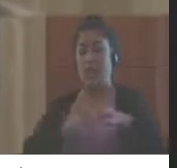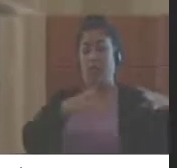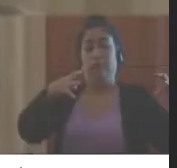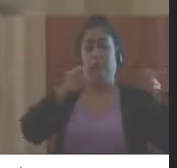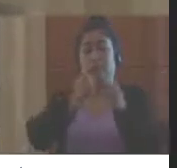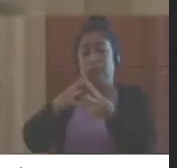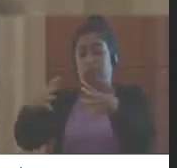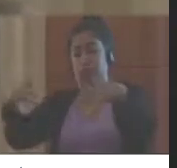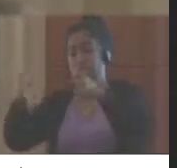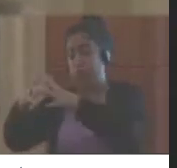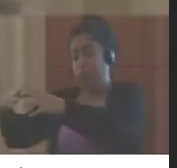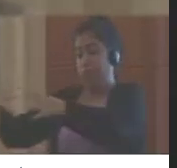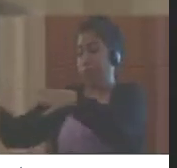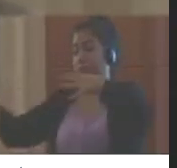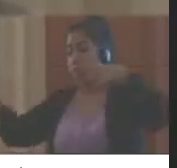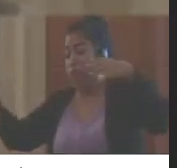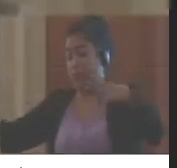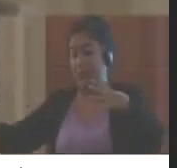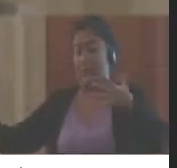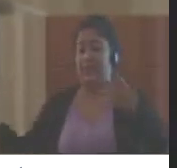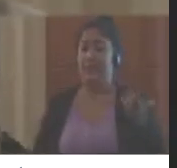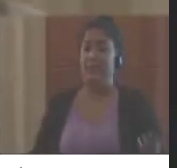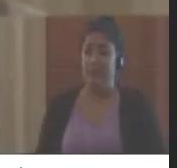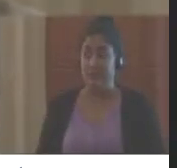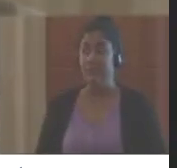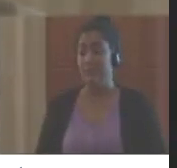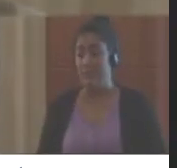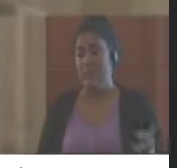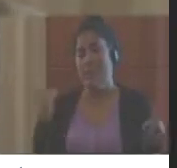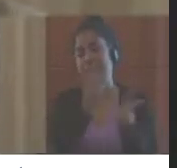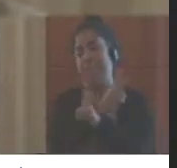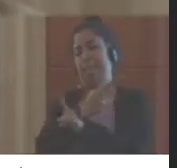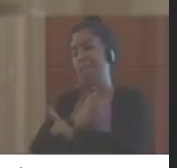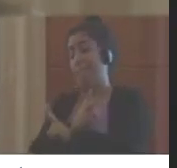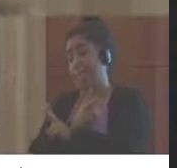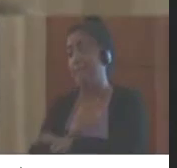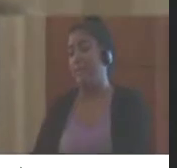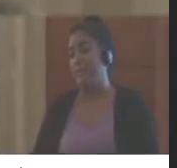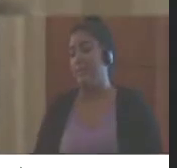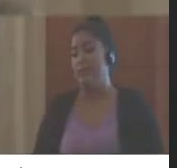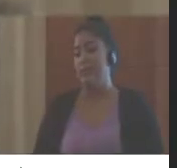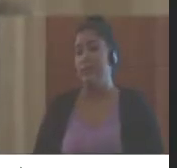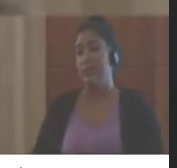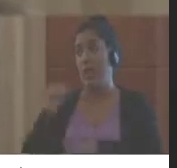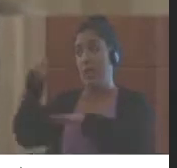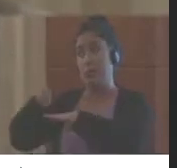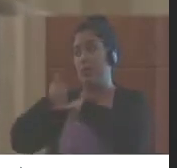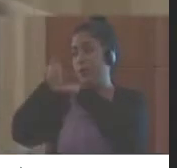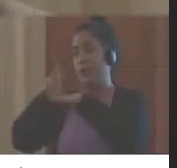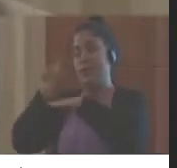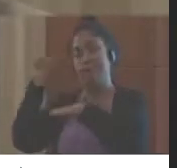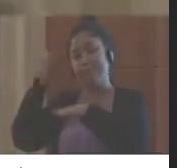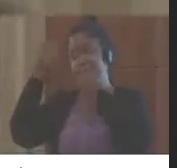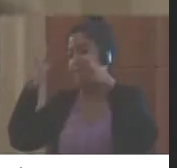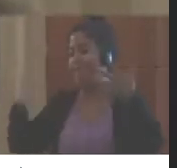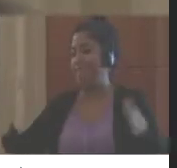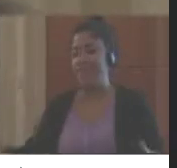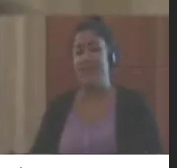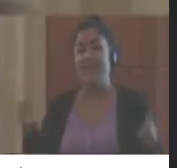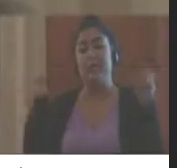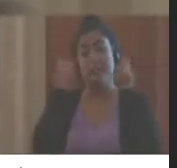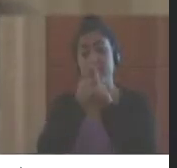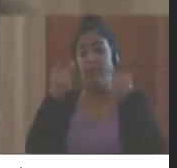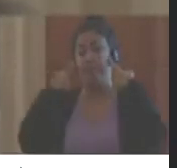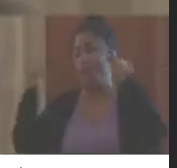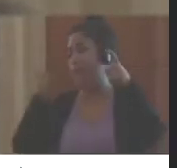urban marginal neighborhoods where it is obvious an absence of the state in